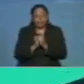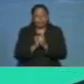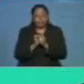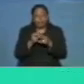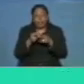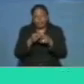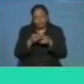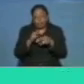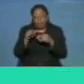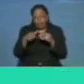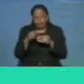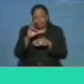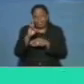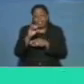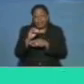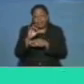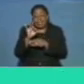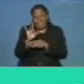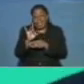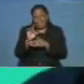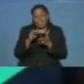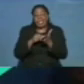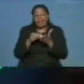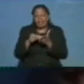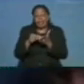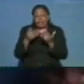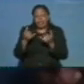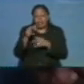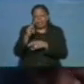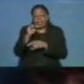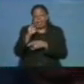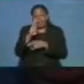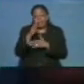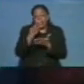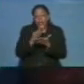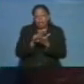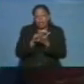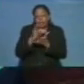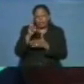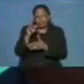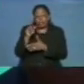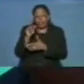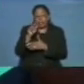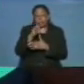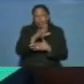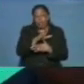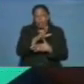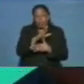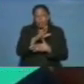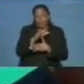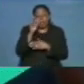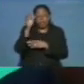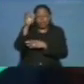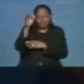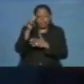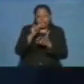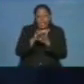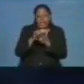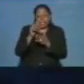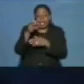of some $78 million. The NIB budget for 2023 has projected that benefits will